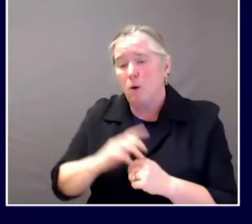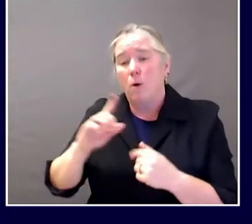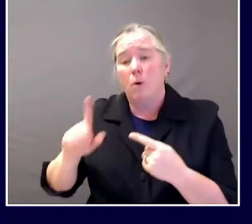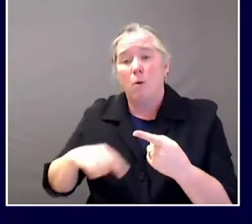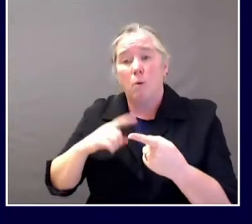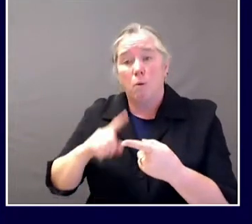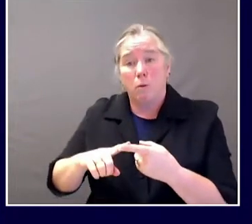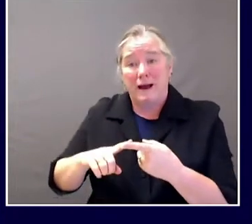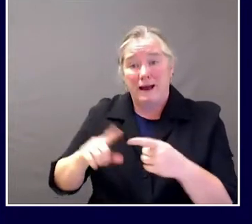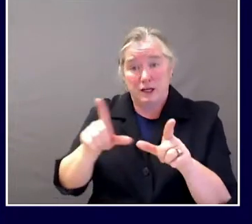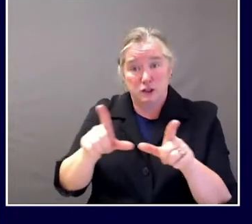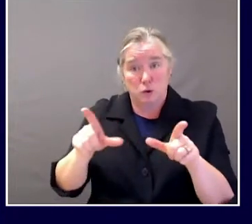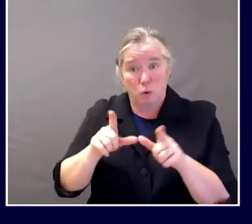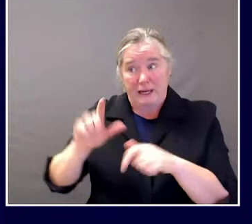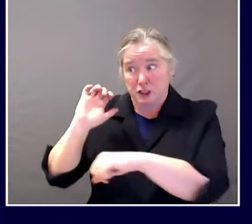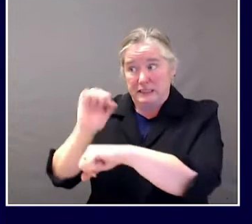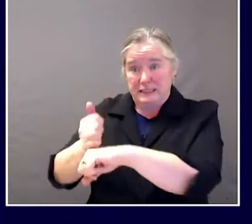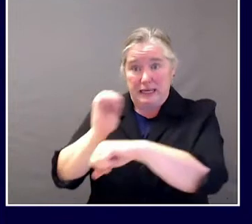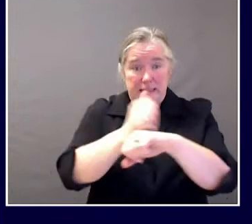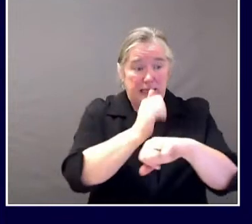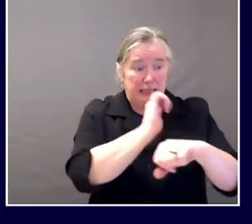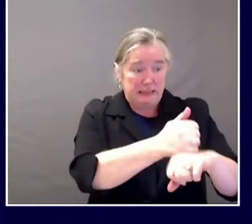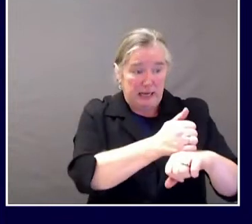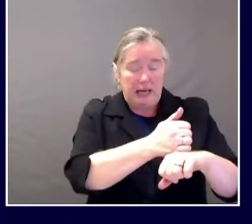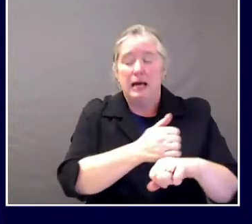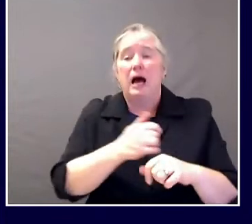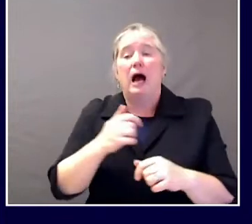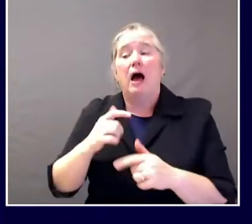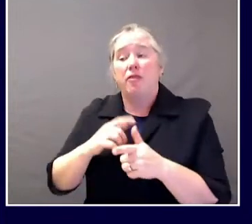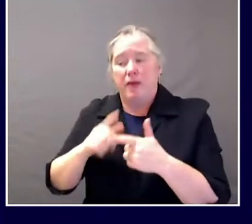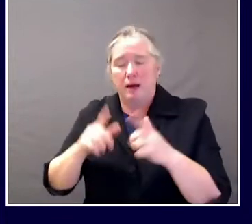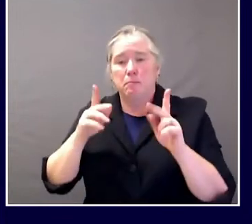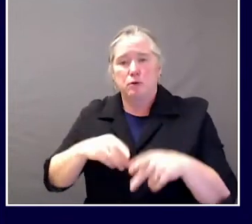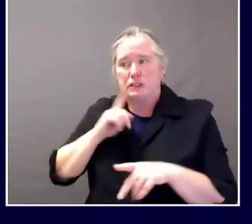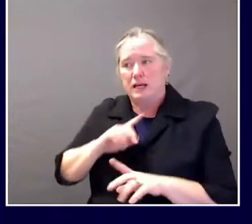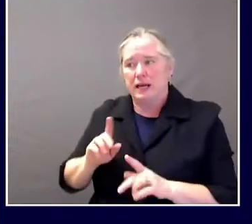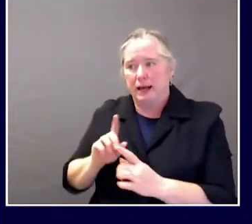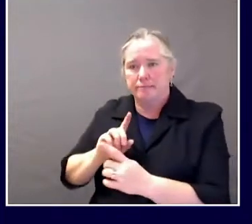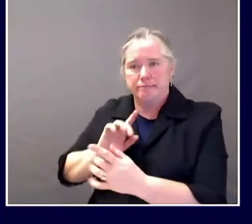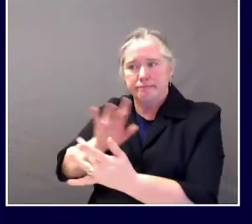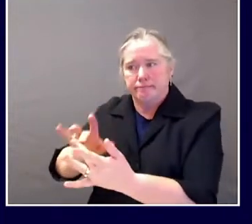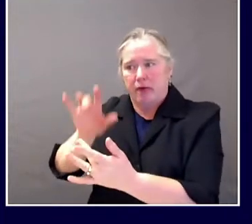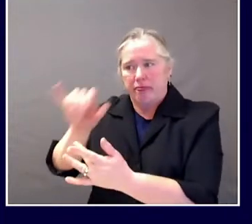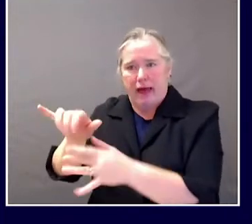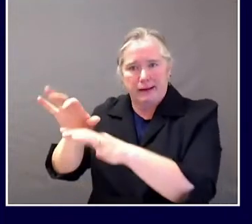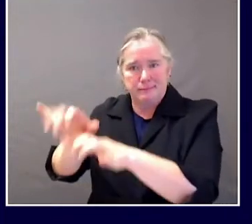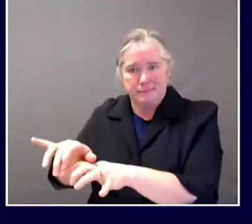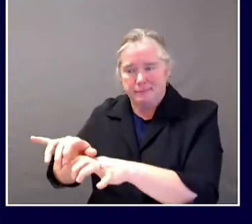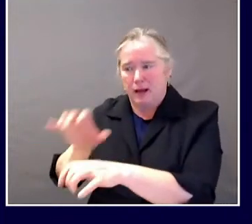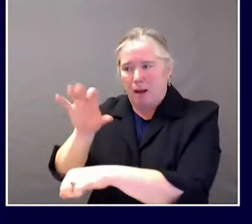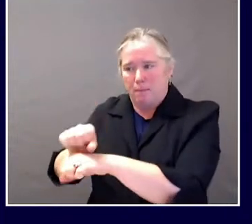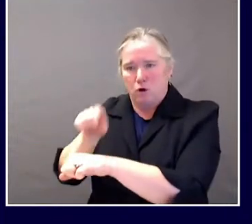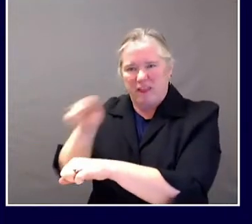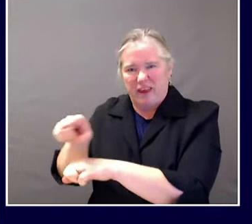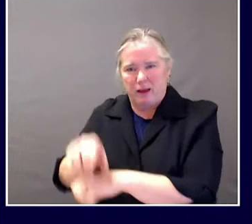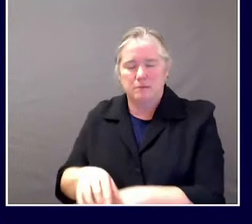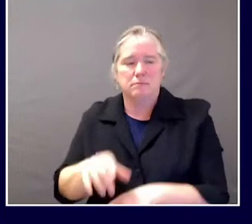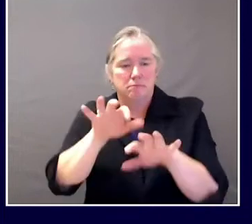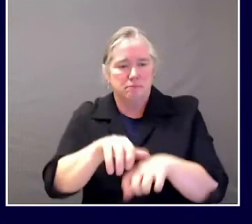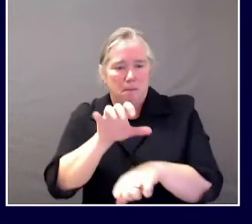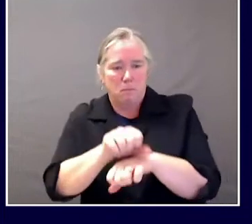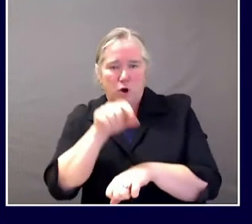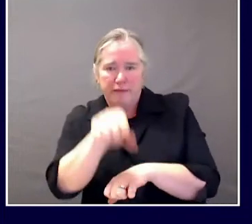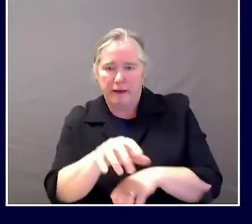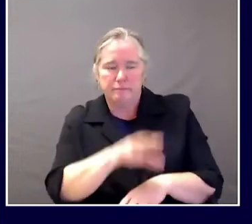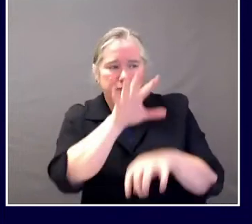sites have come online, and then allow them to pick a time rather than assigning one to them right on the spot. So we're looking into that